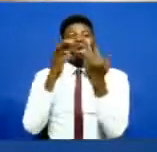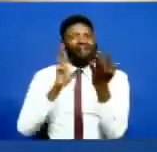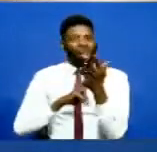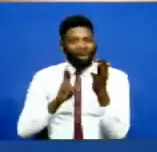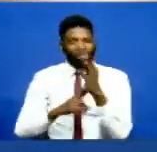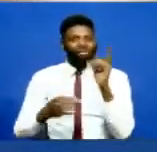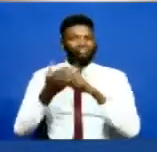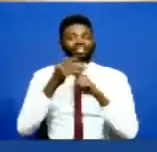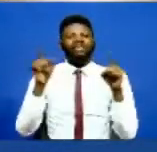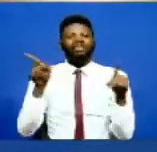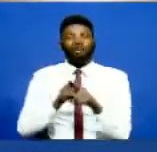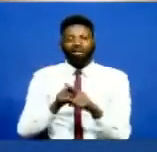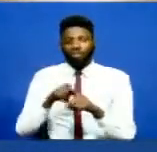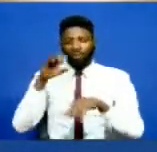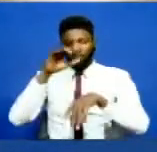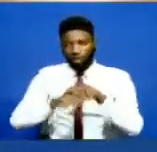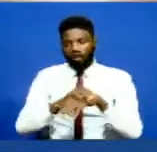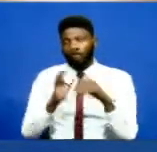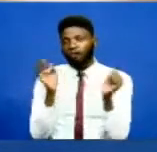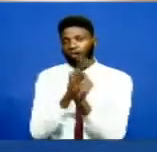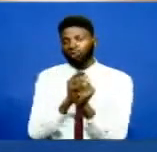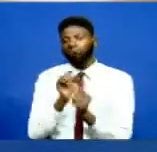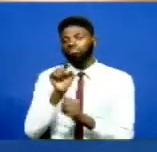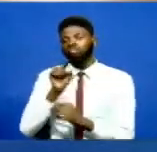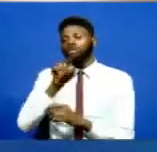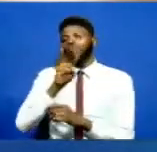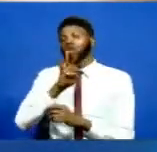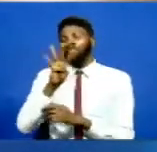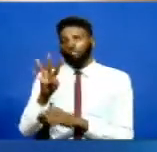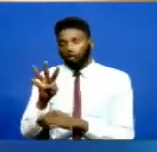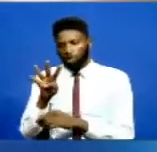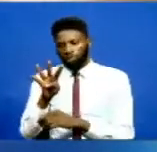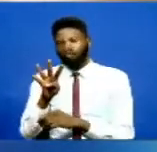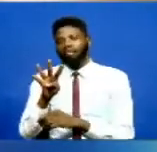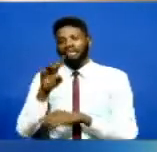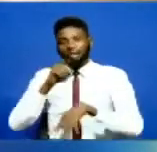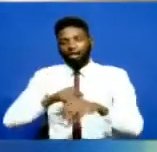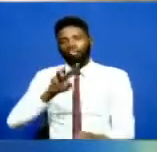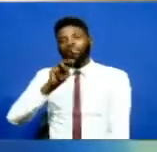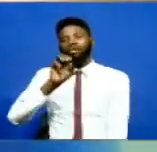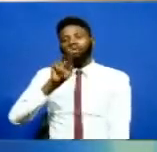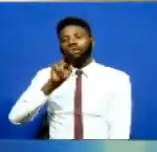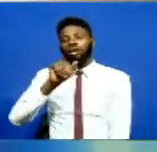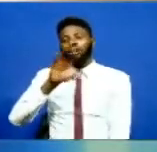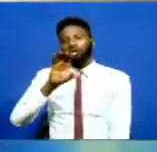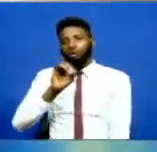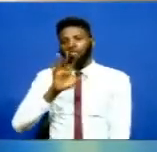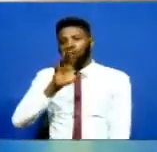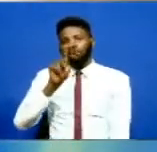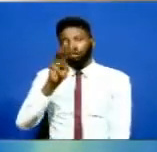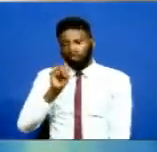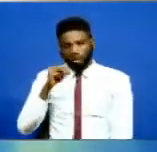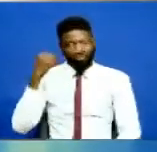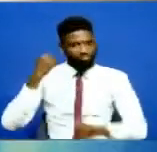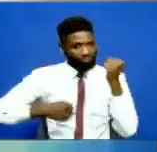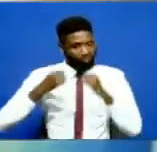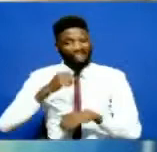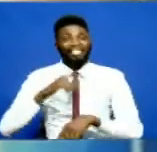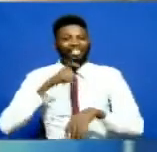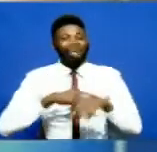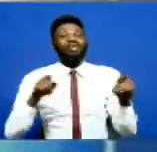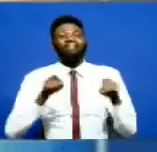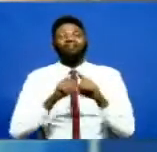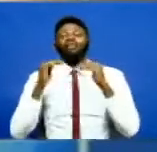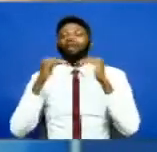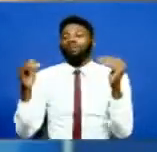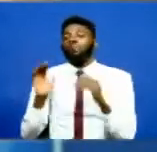run after clocking 14 minutes 44 seconds at the Monaco 5-kilometer. The time is equal to the mark